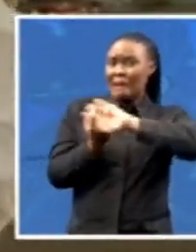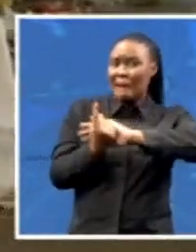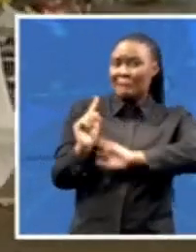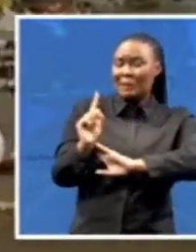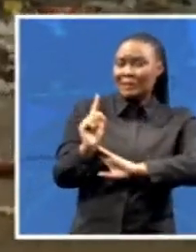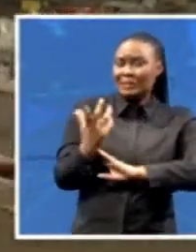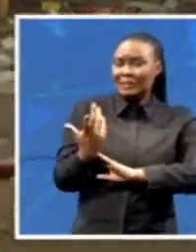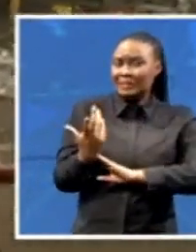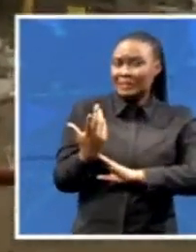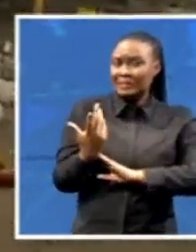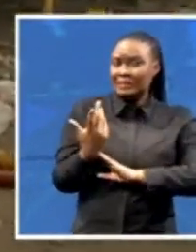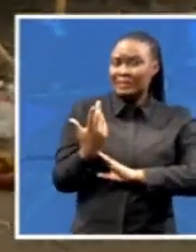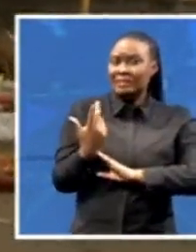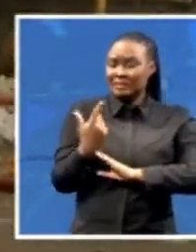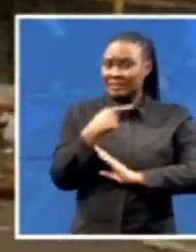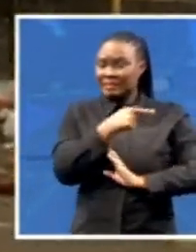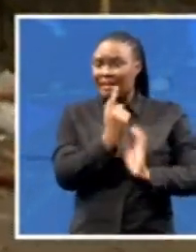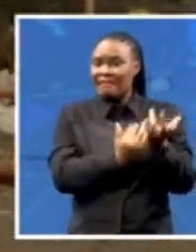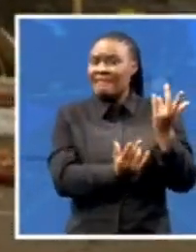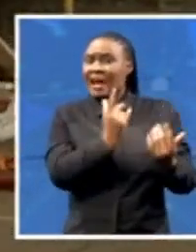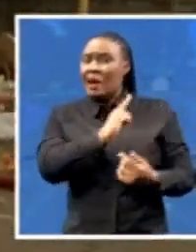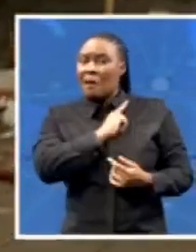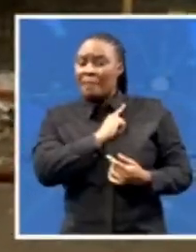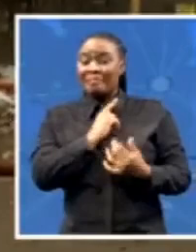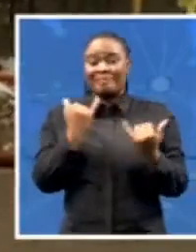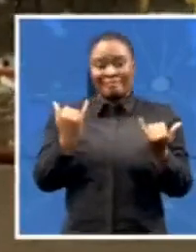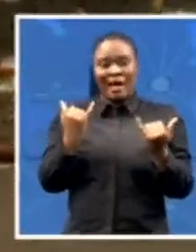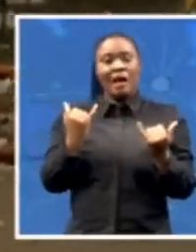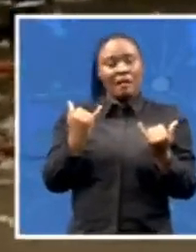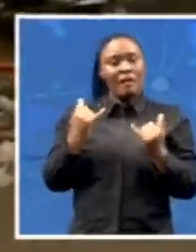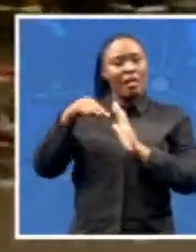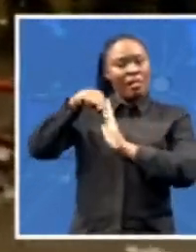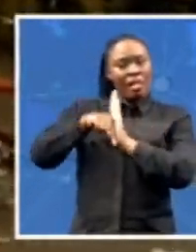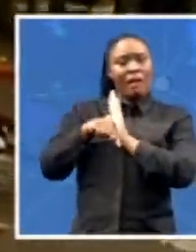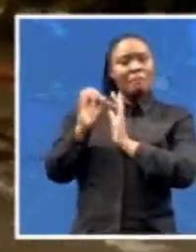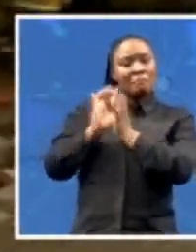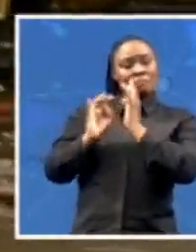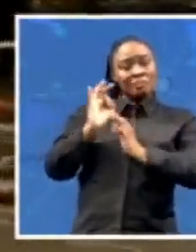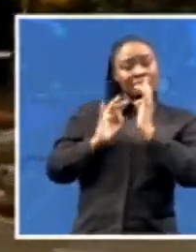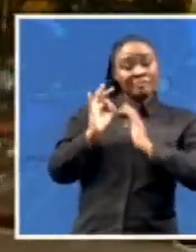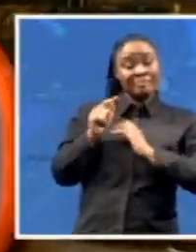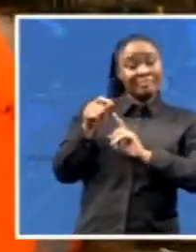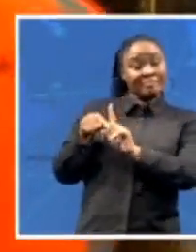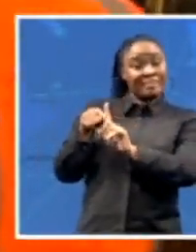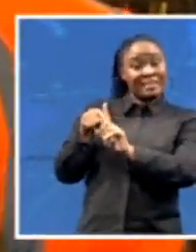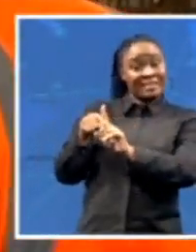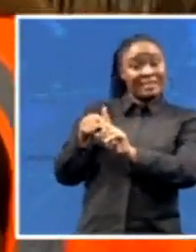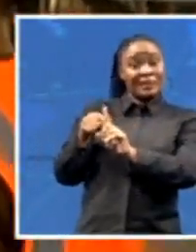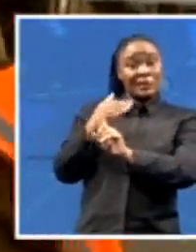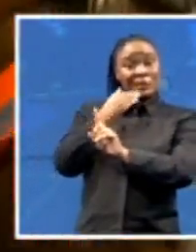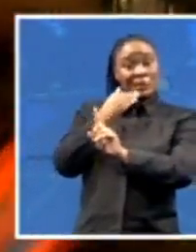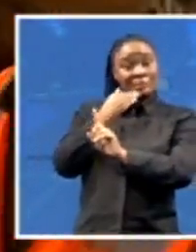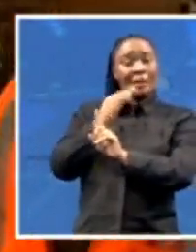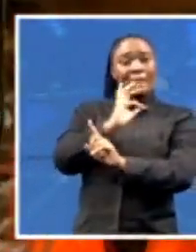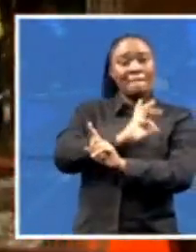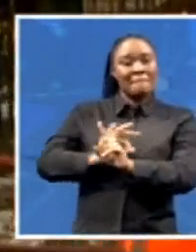fire. Now, to get more details on some of these issues, I'm going to be joined by the mayor of Mahikeng